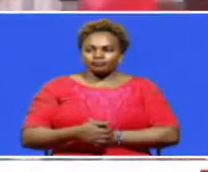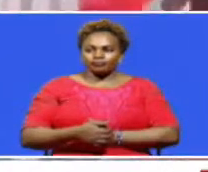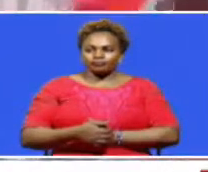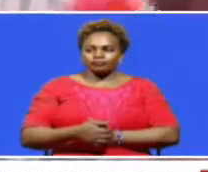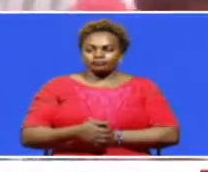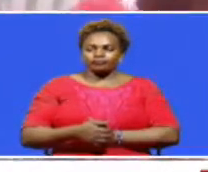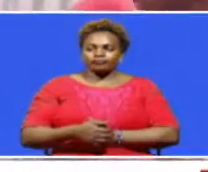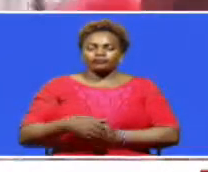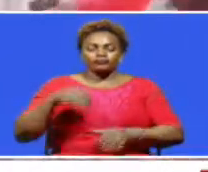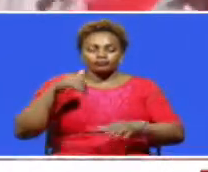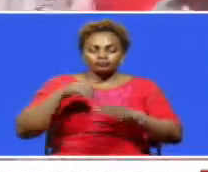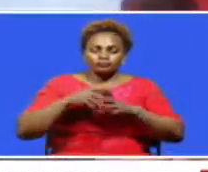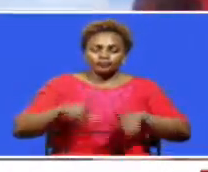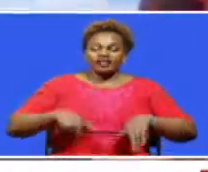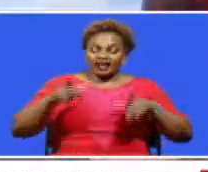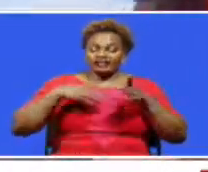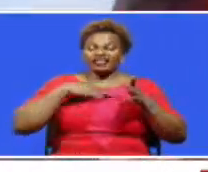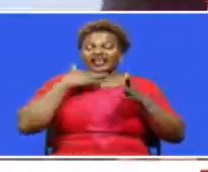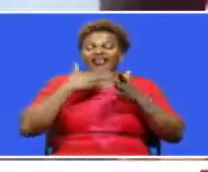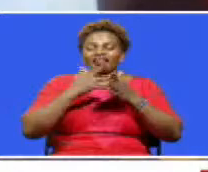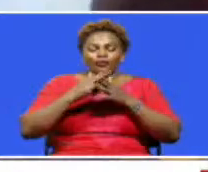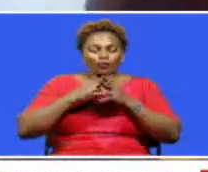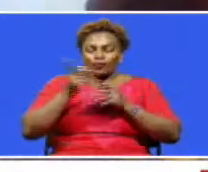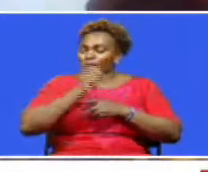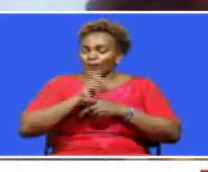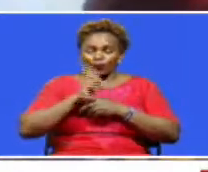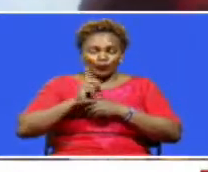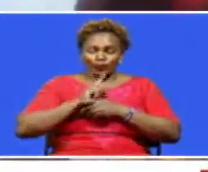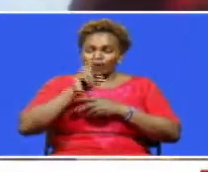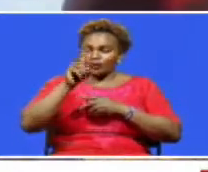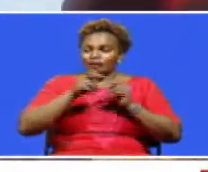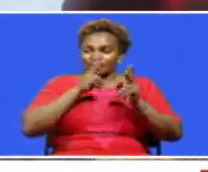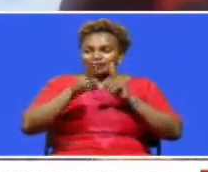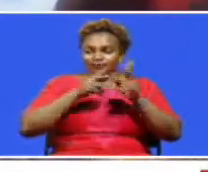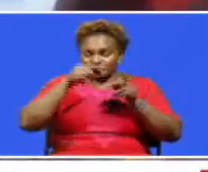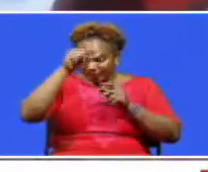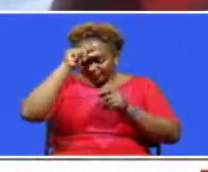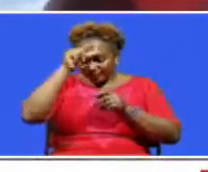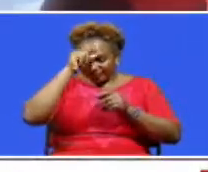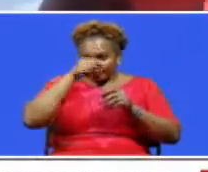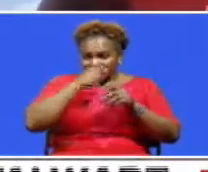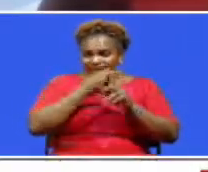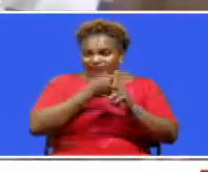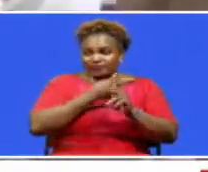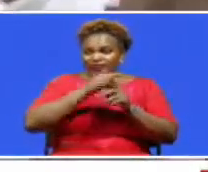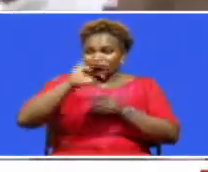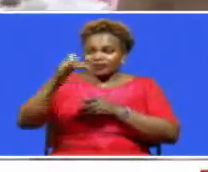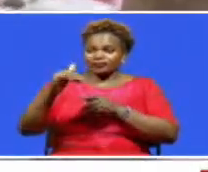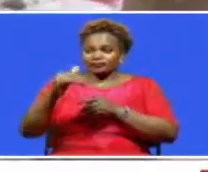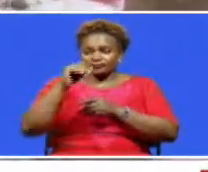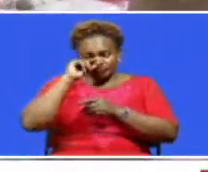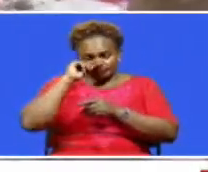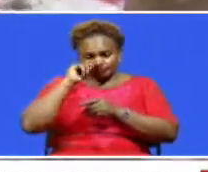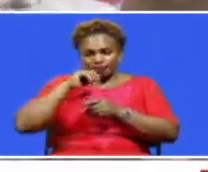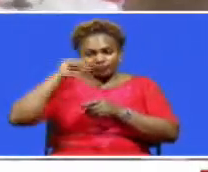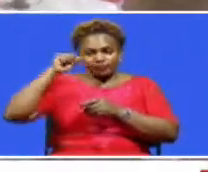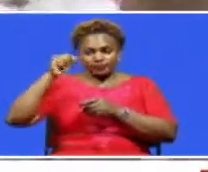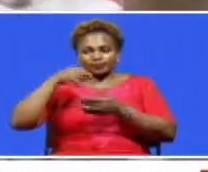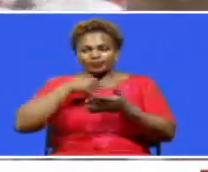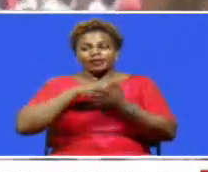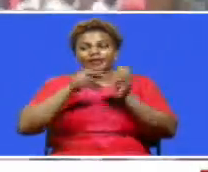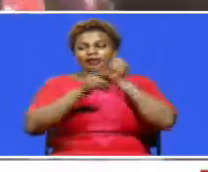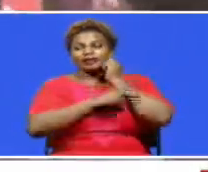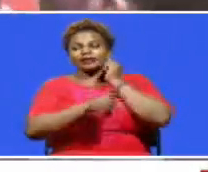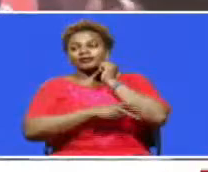It will be a matter of life and death in the 2022 gubernatorial race in various counties. Political temperatures in